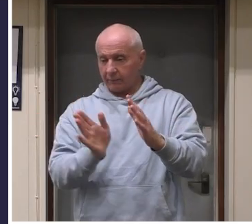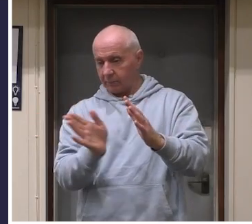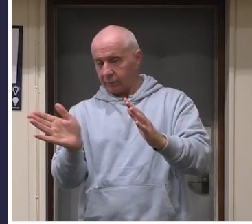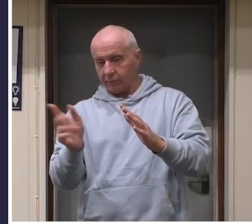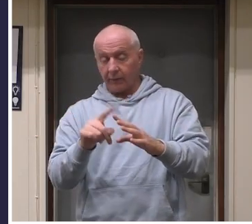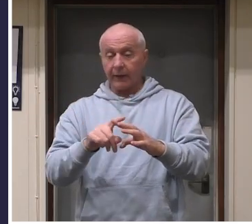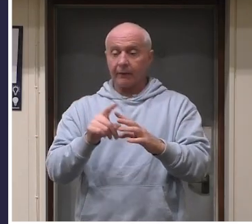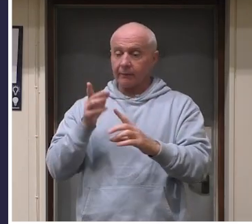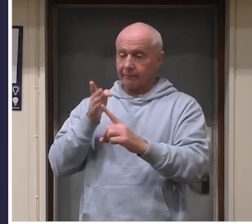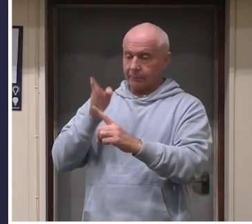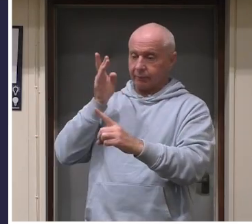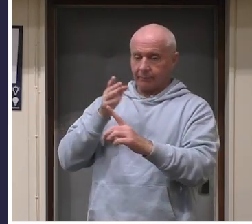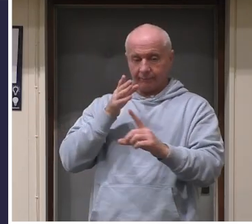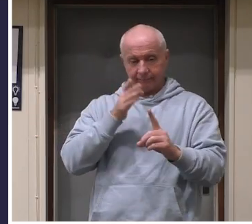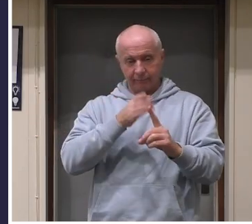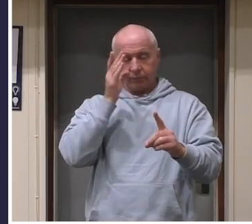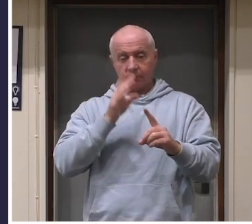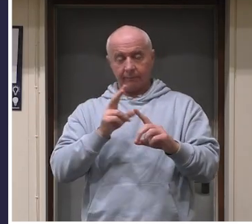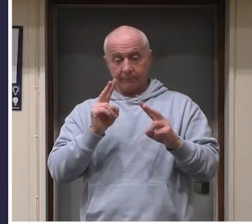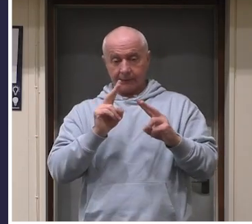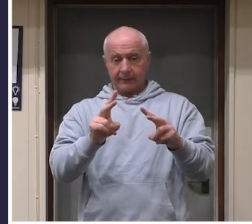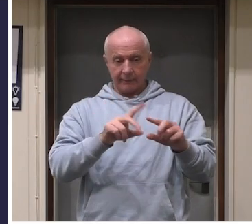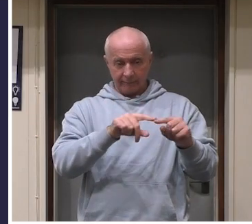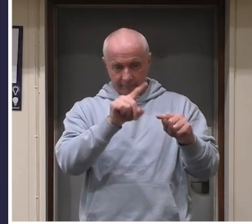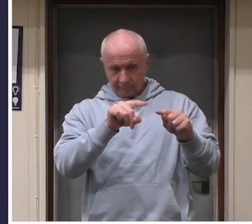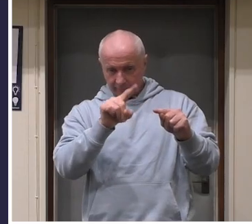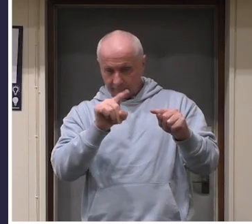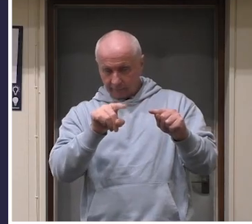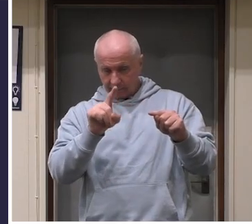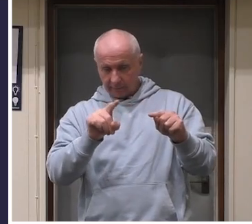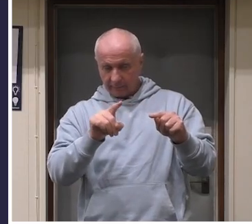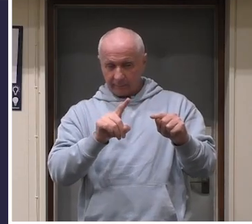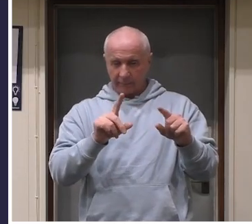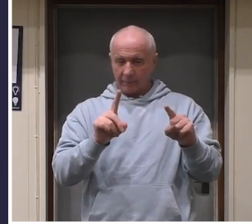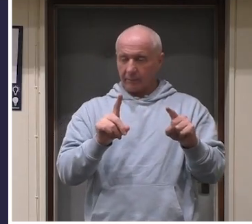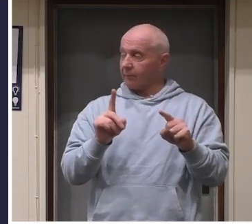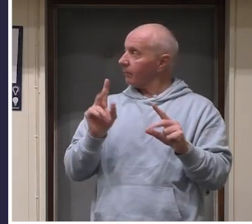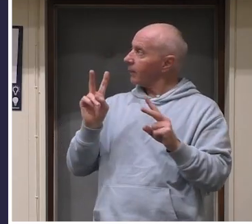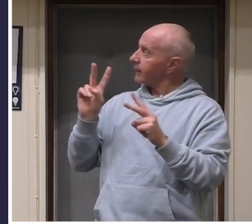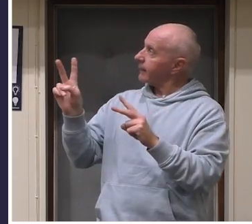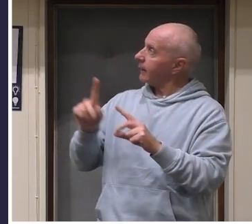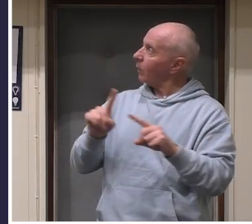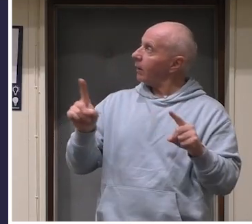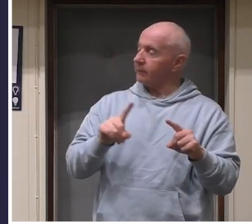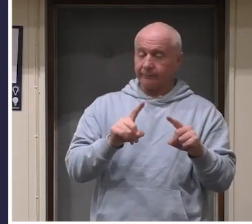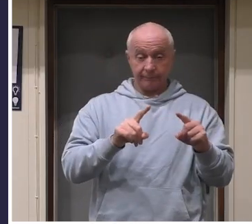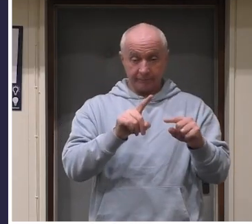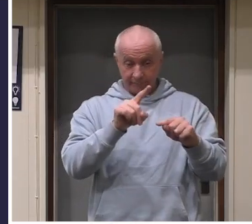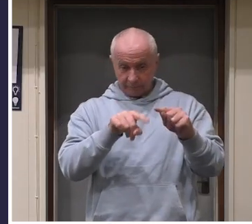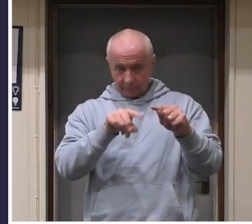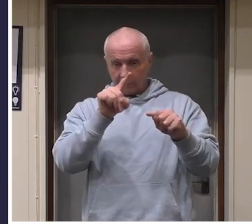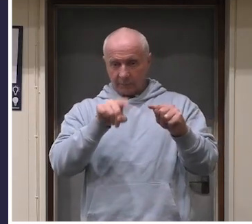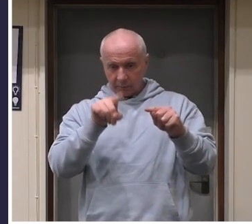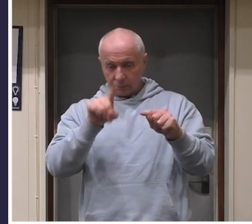send it to a detector. And if you look at the signal on the detector, you would see a spectrum which looks like this, where